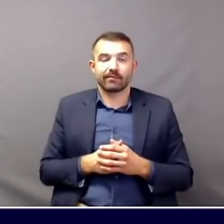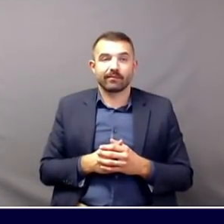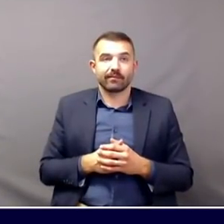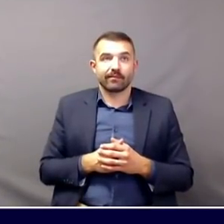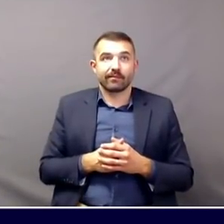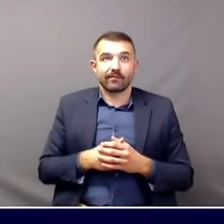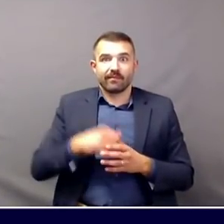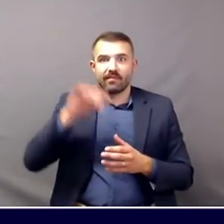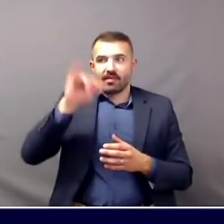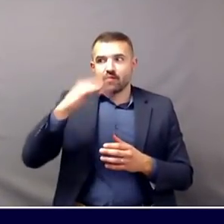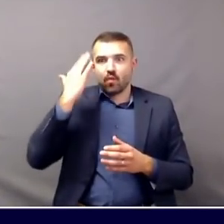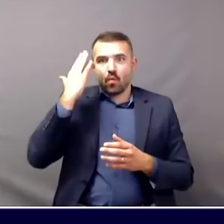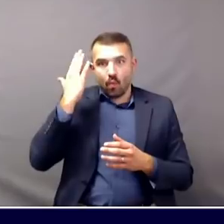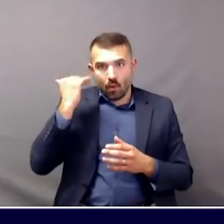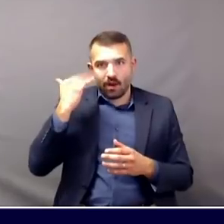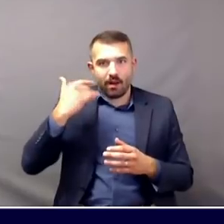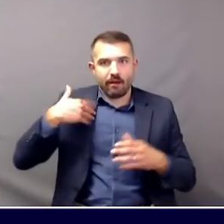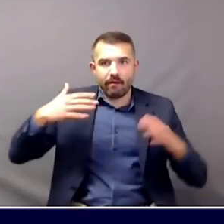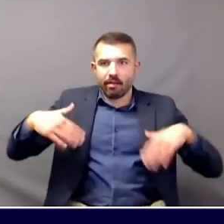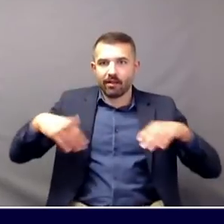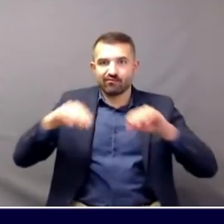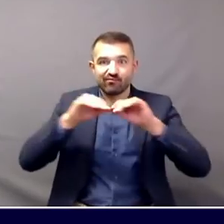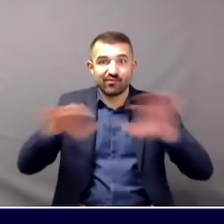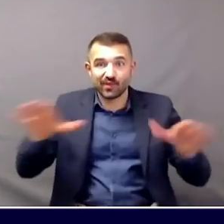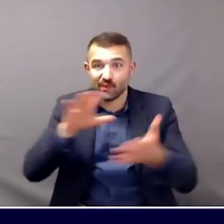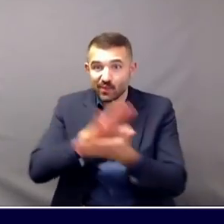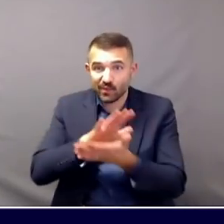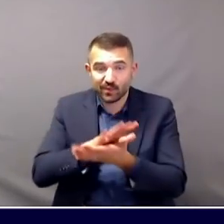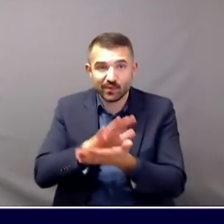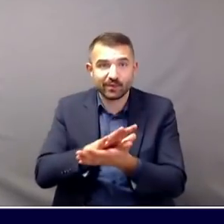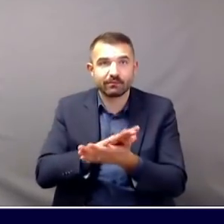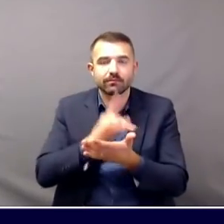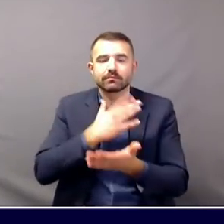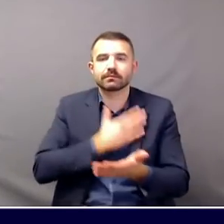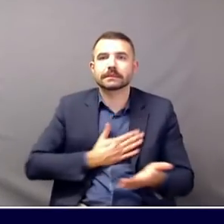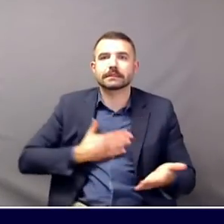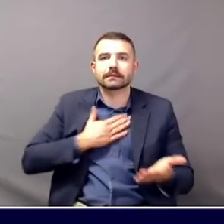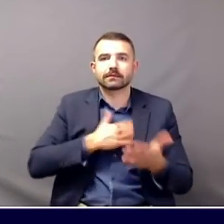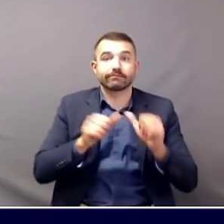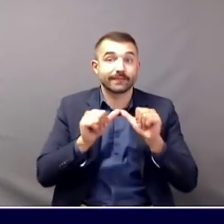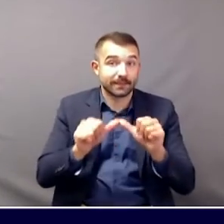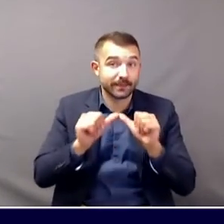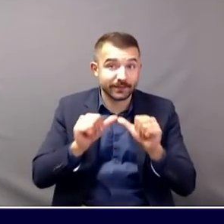thing, and all the more reason why we need to keep those things up. Thank you.